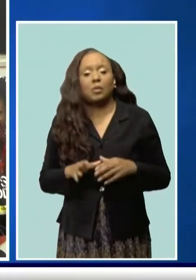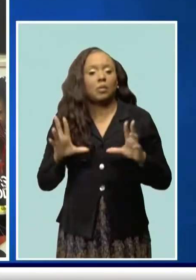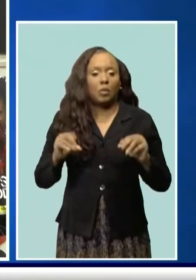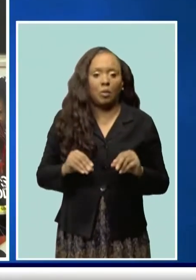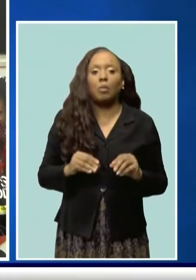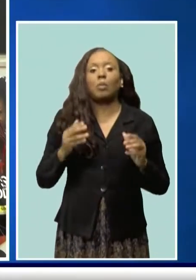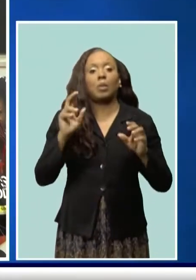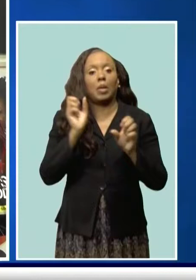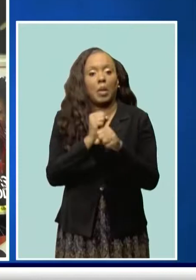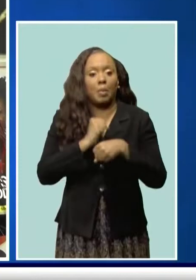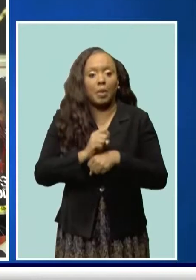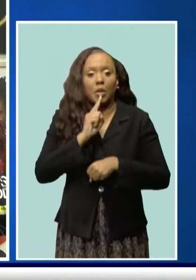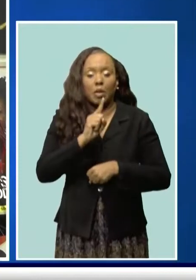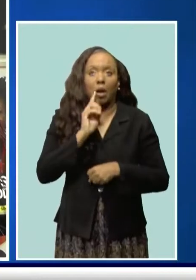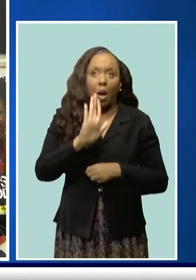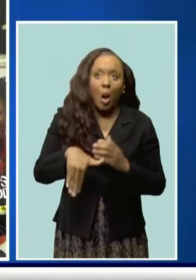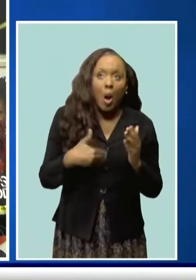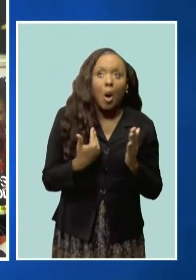school